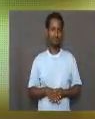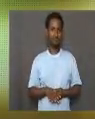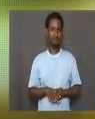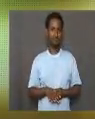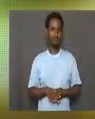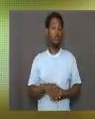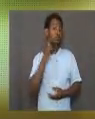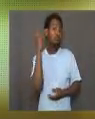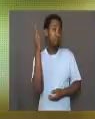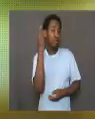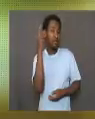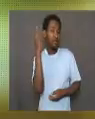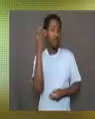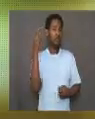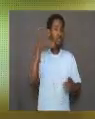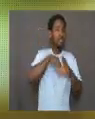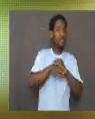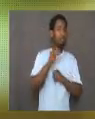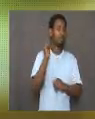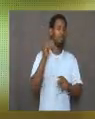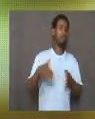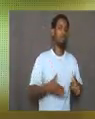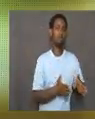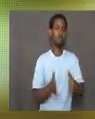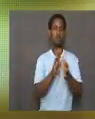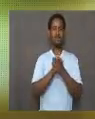also beneficial in other ways.